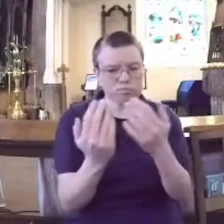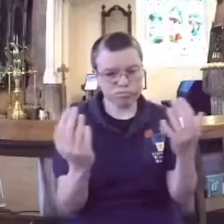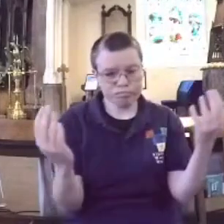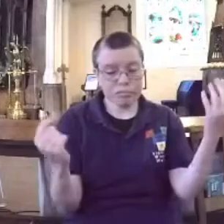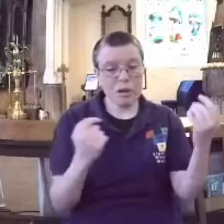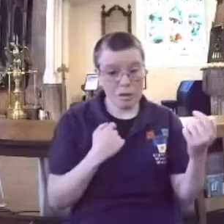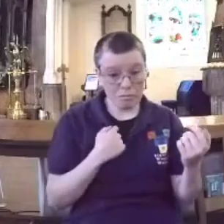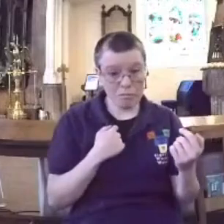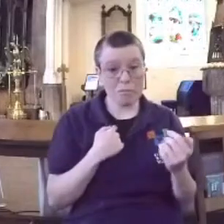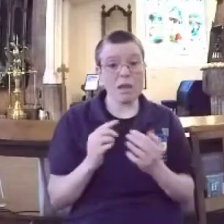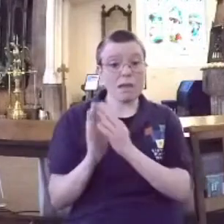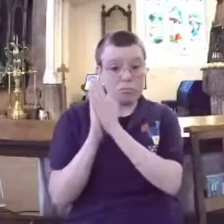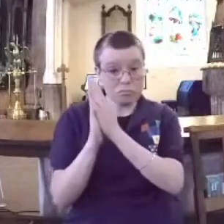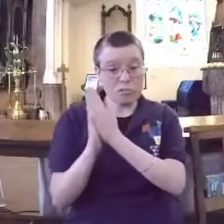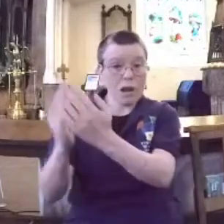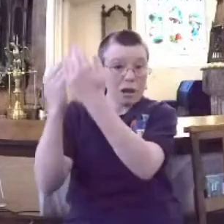me.